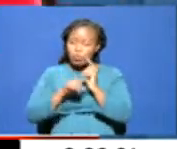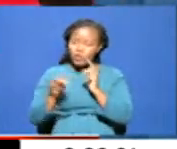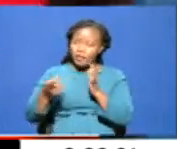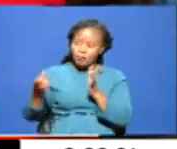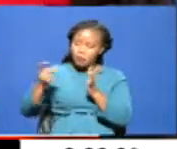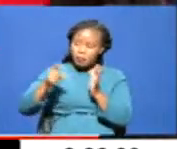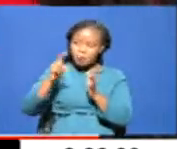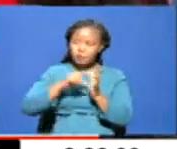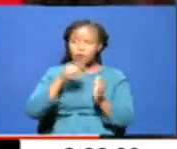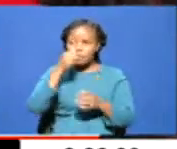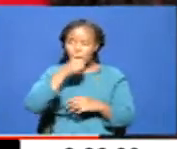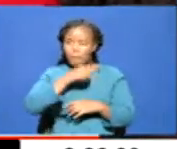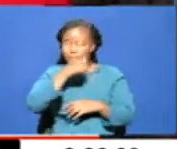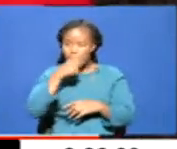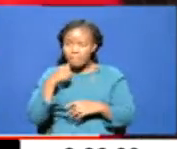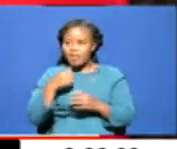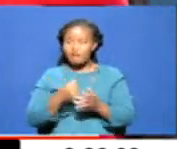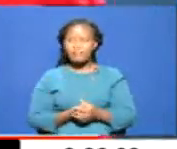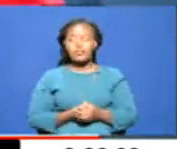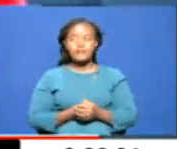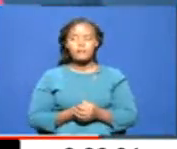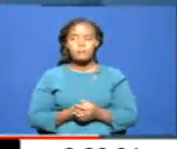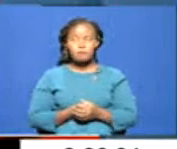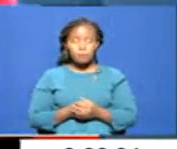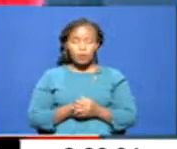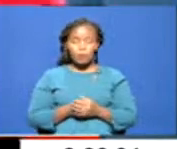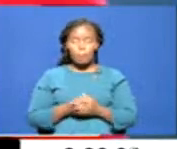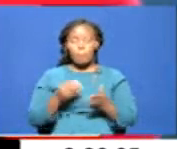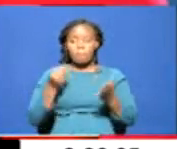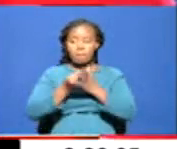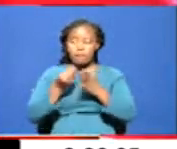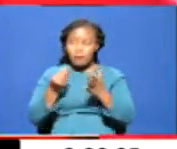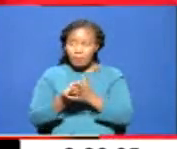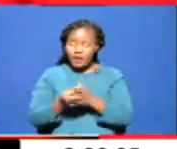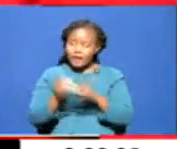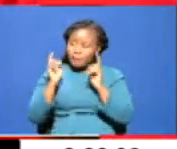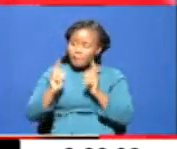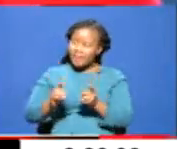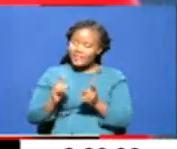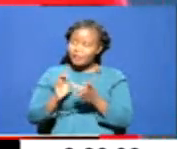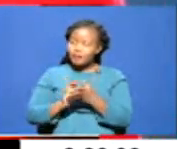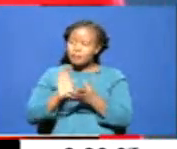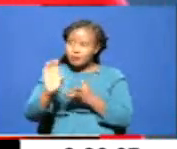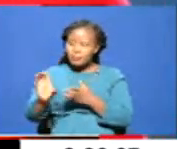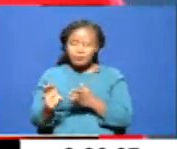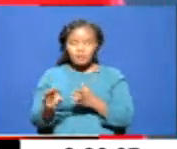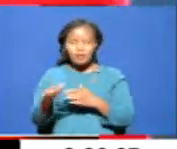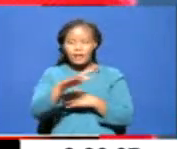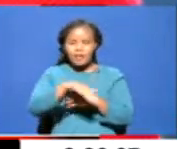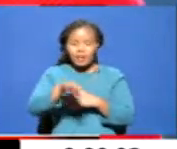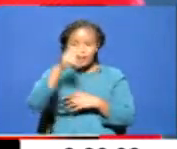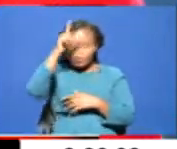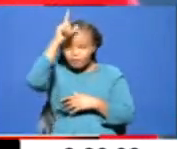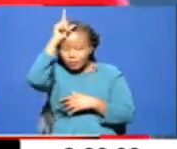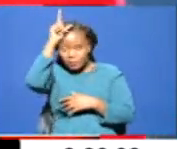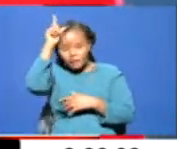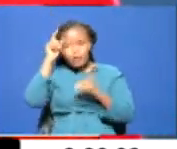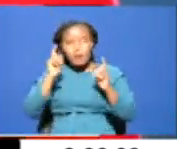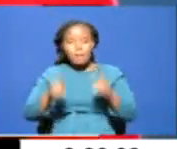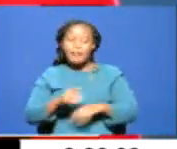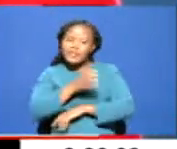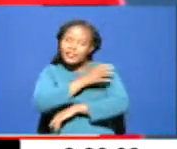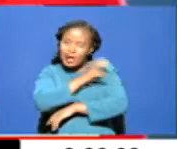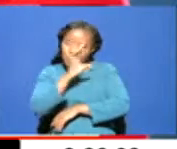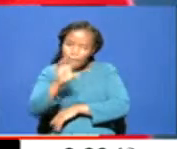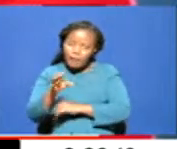private. Resource mobilization needs to come at grassroots level. We need to be empowered with expertise